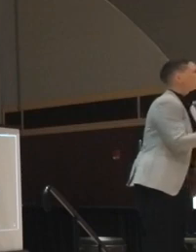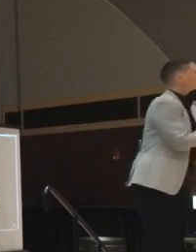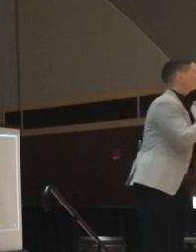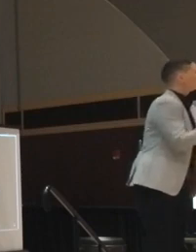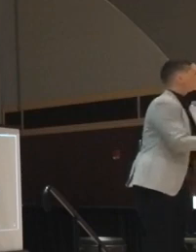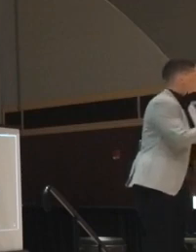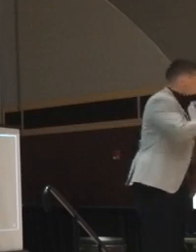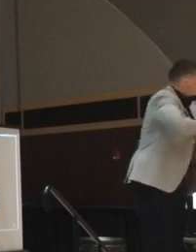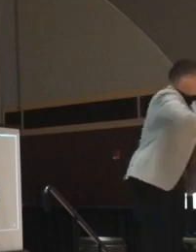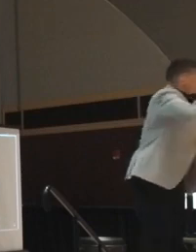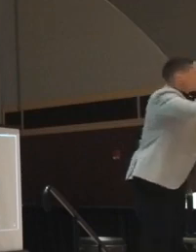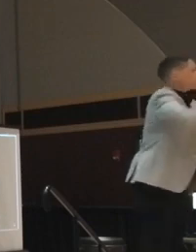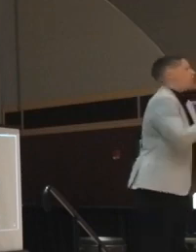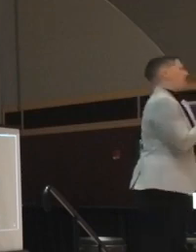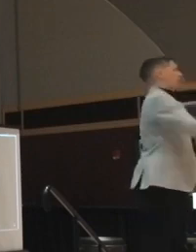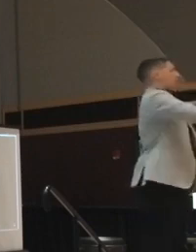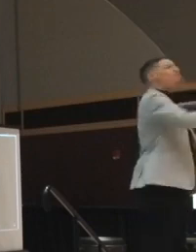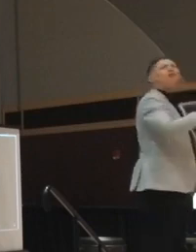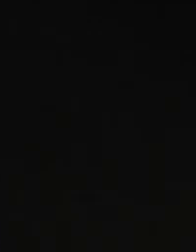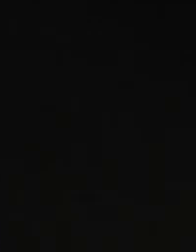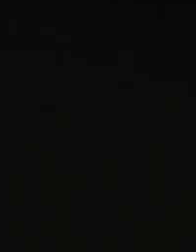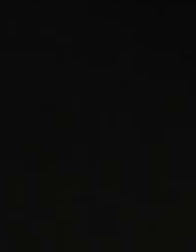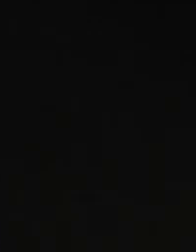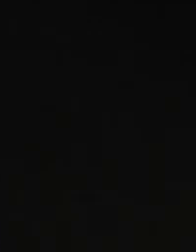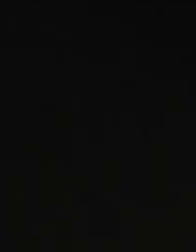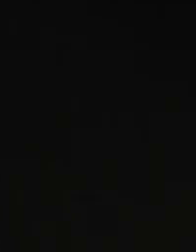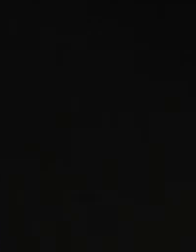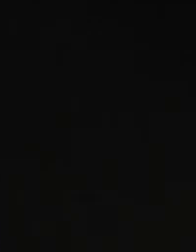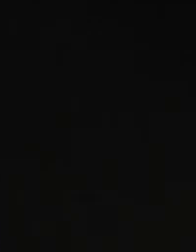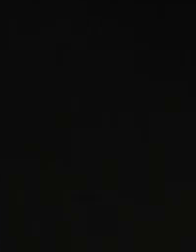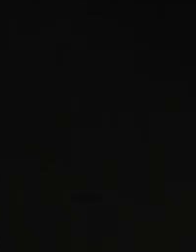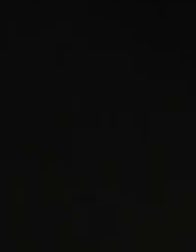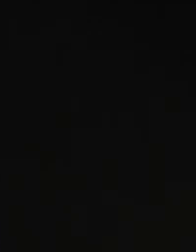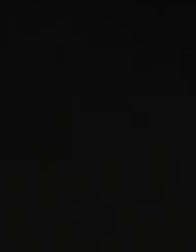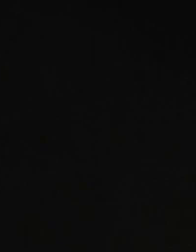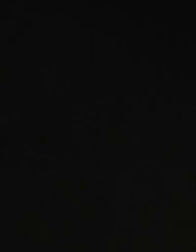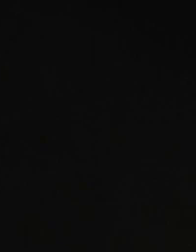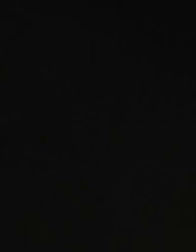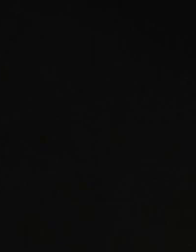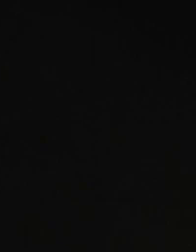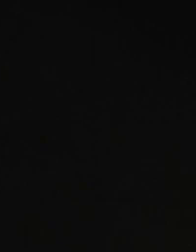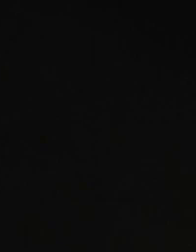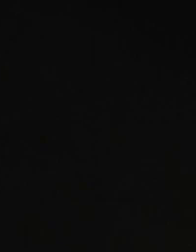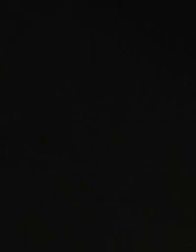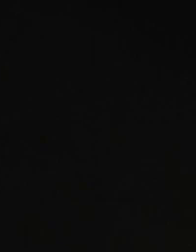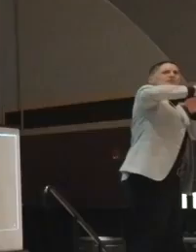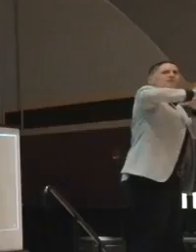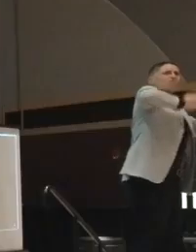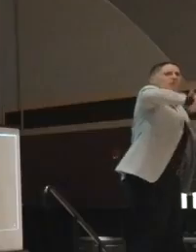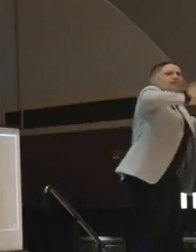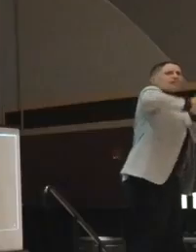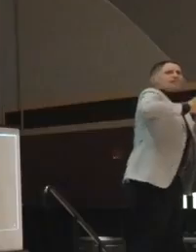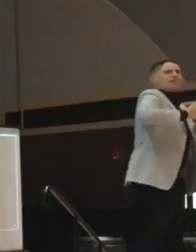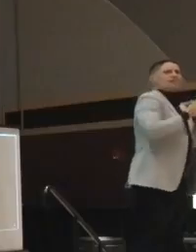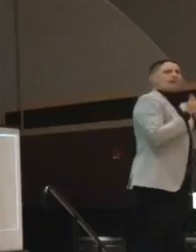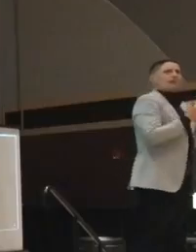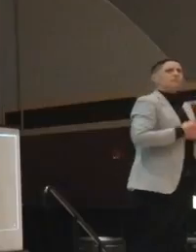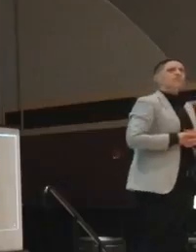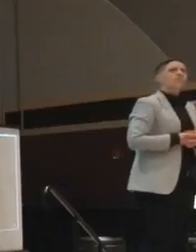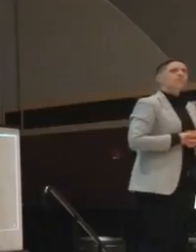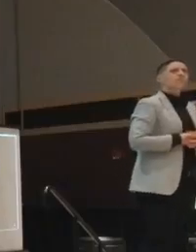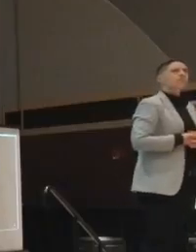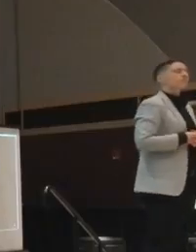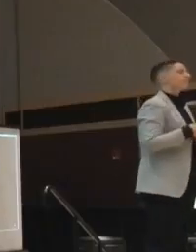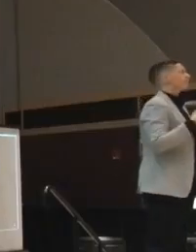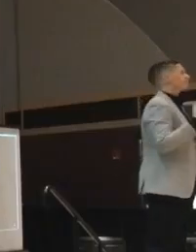All right, who builds a large food processing plant? Beef plant, pork processing plant, chicken processing plant. That's getting